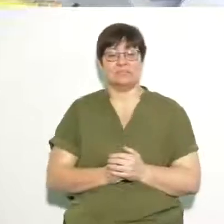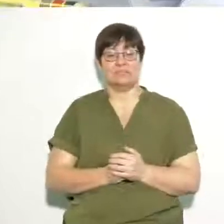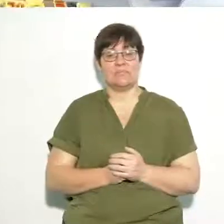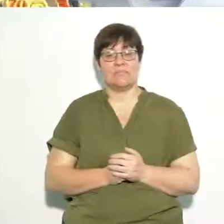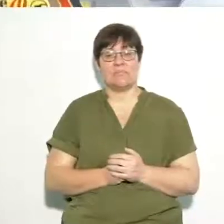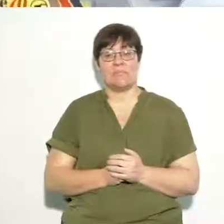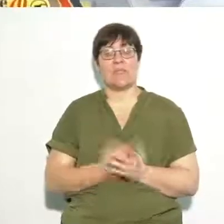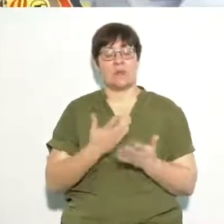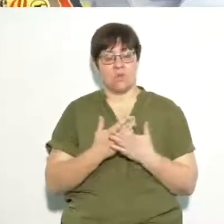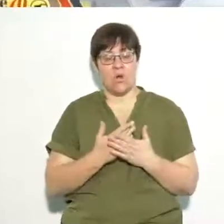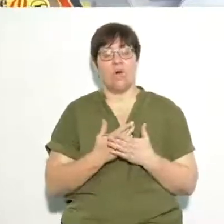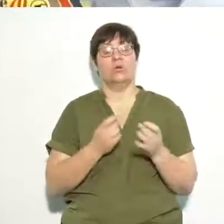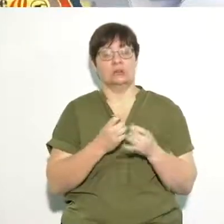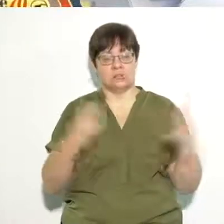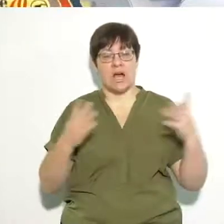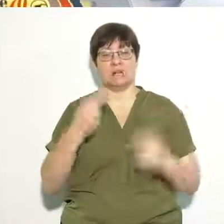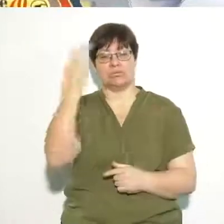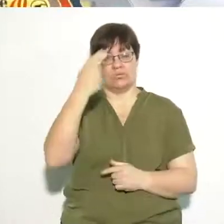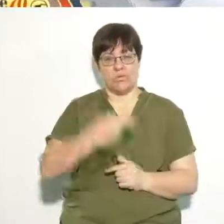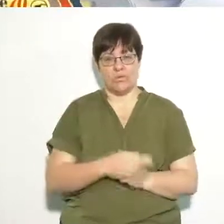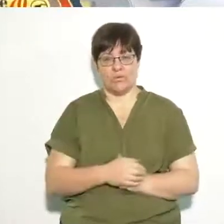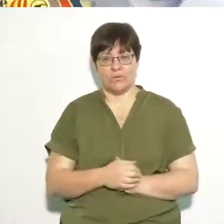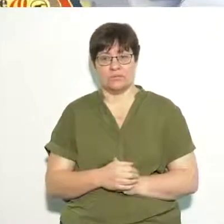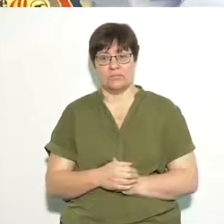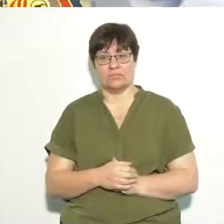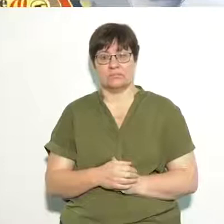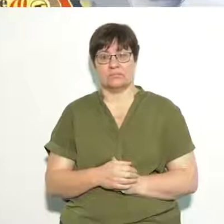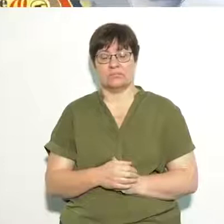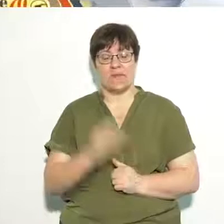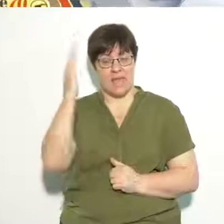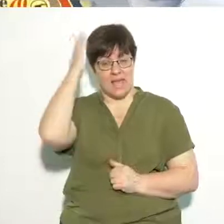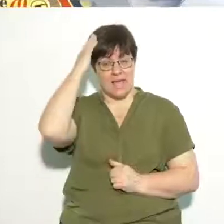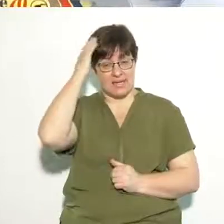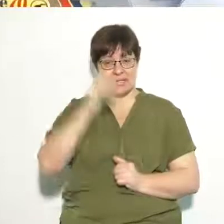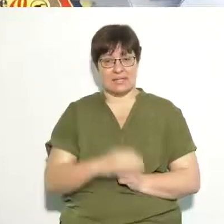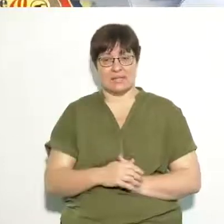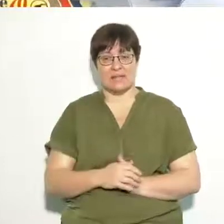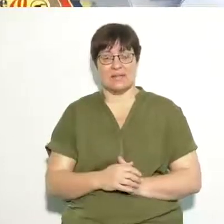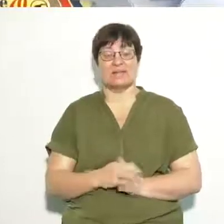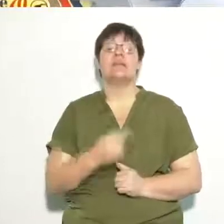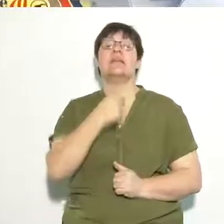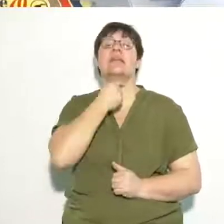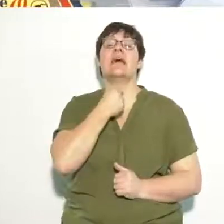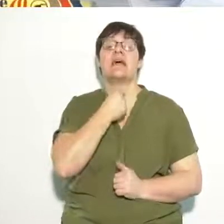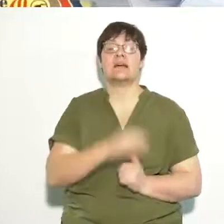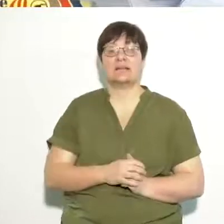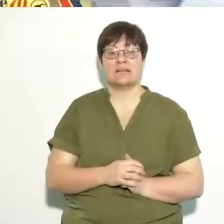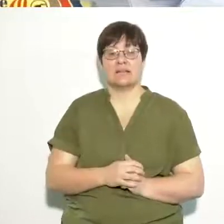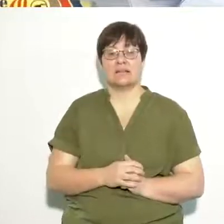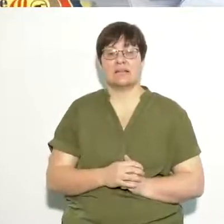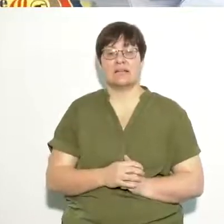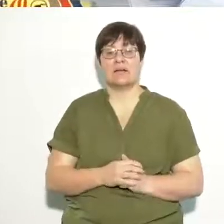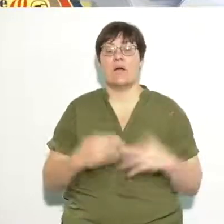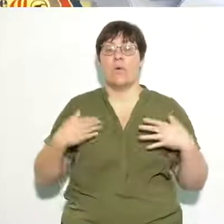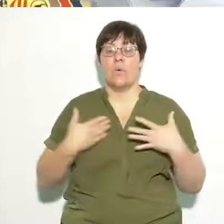So you can draw your butterfly like this, the head, neck,